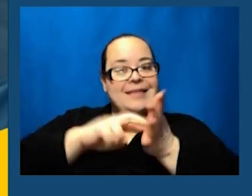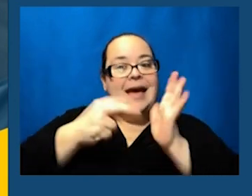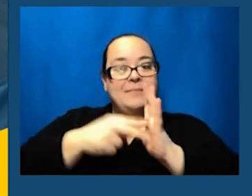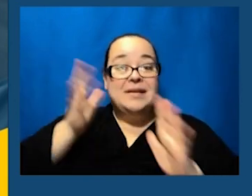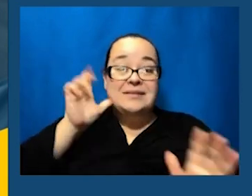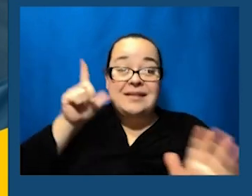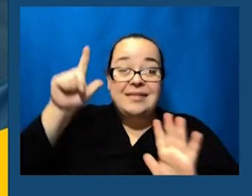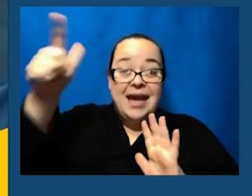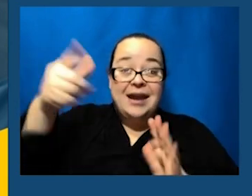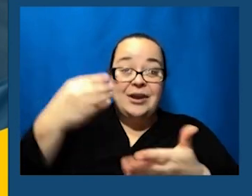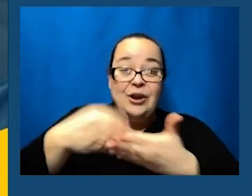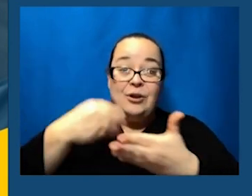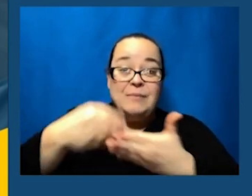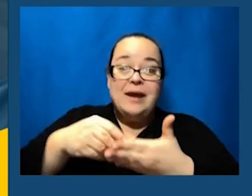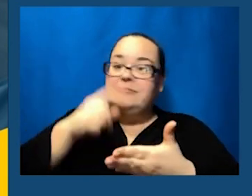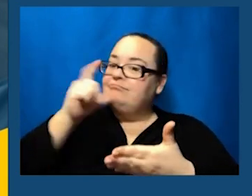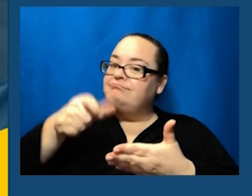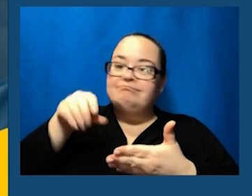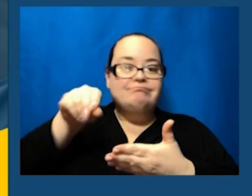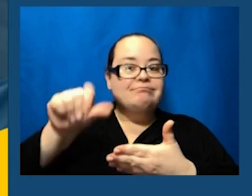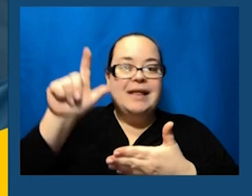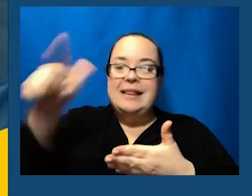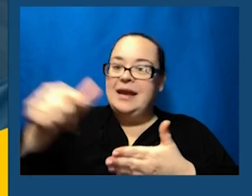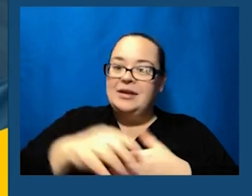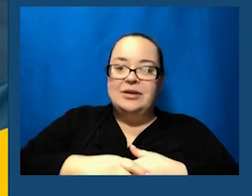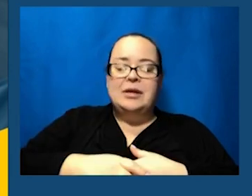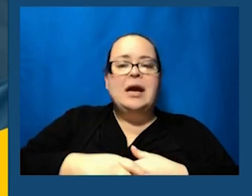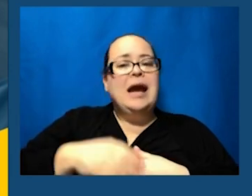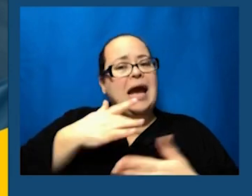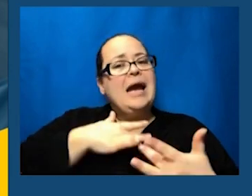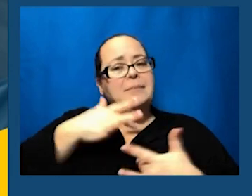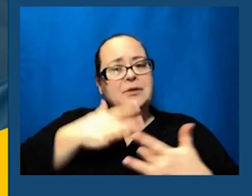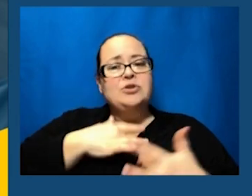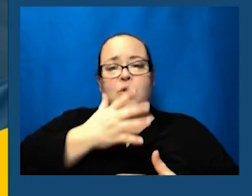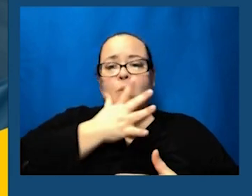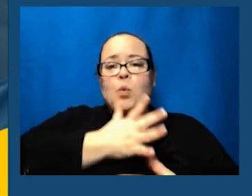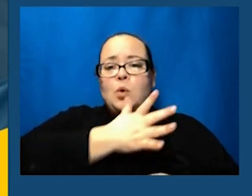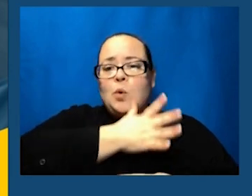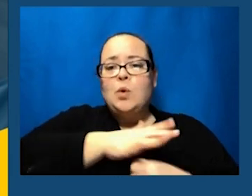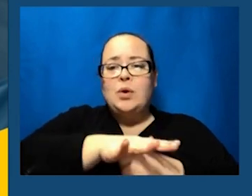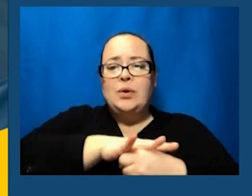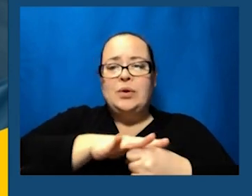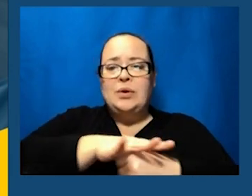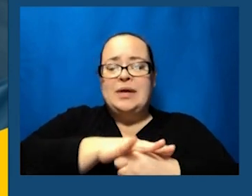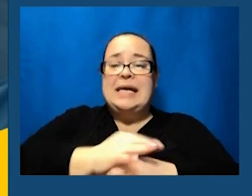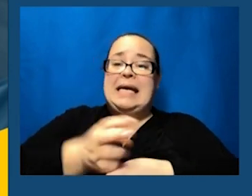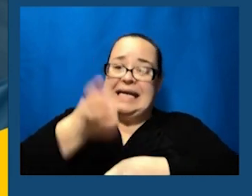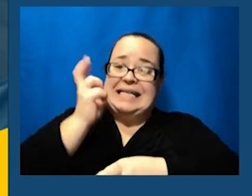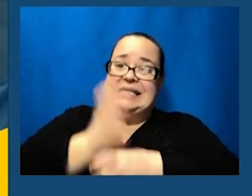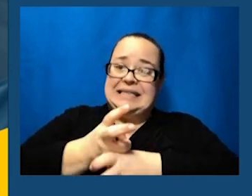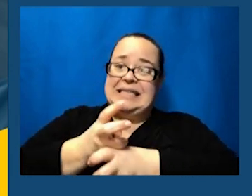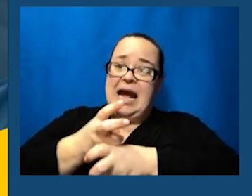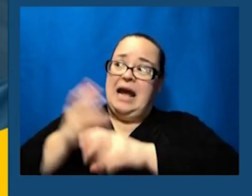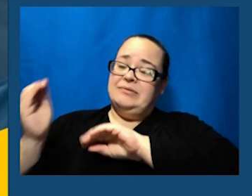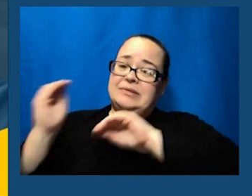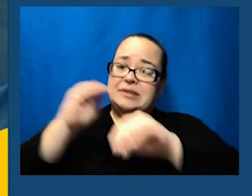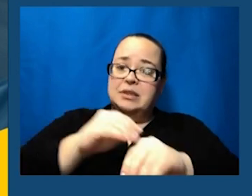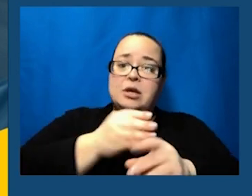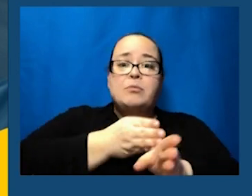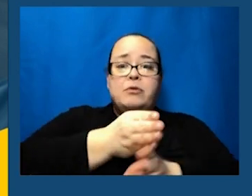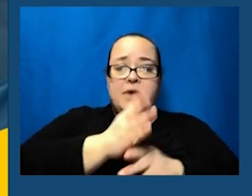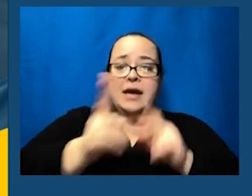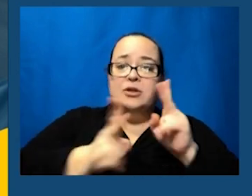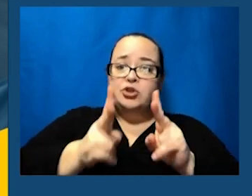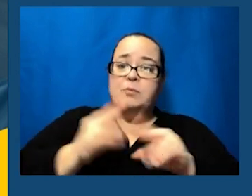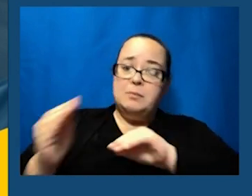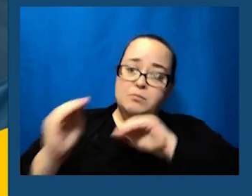really concerned about our rural areas. It's harder to get support. It's harder to get the professionals to live in those areas. And that's a challenge that we're dealing with,